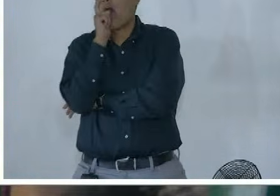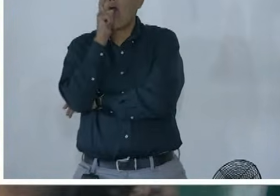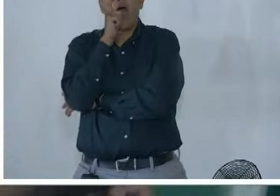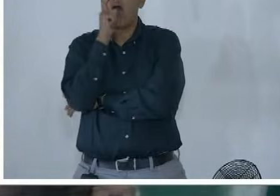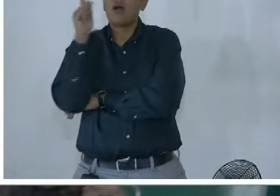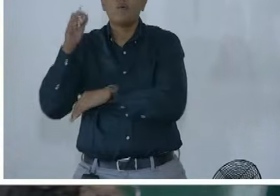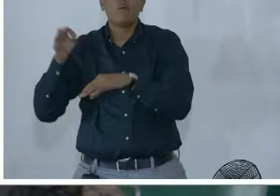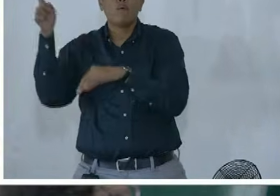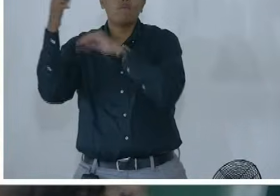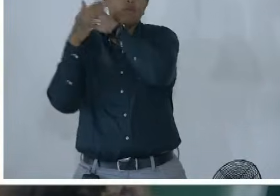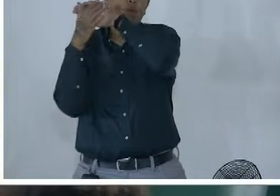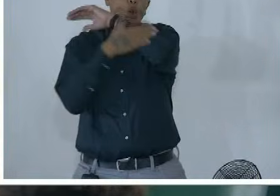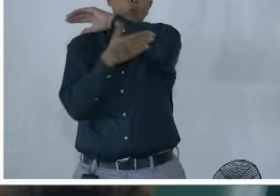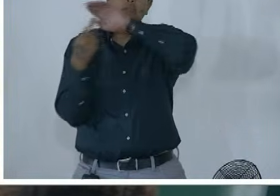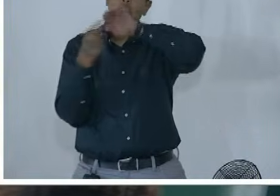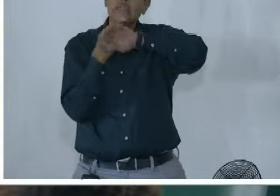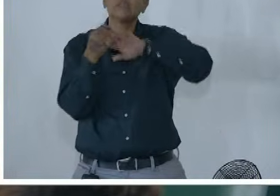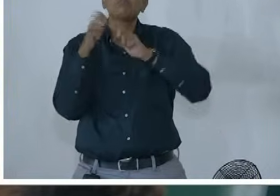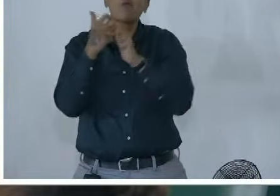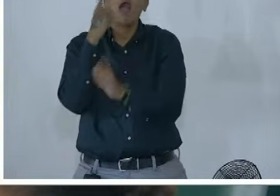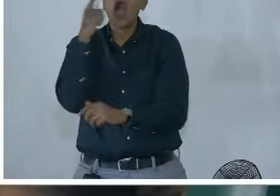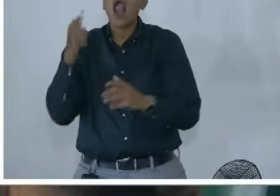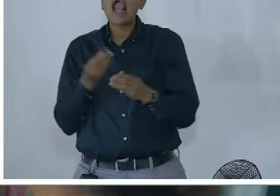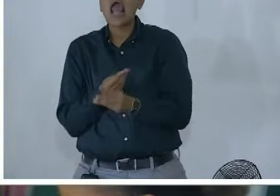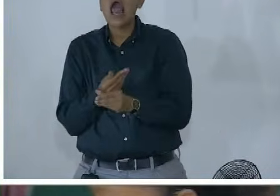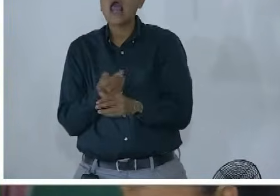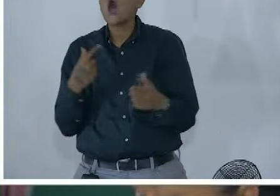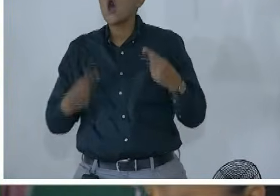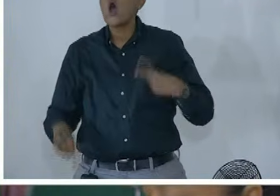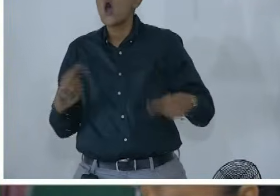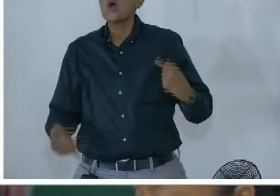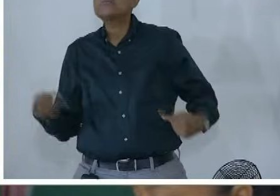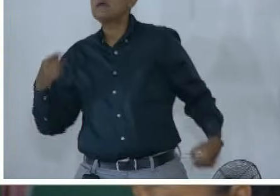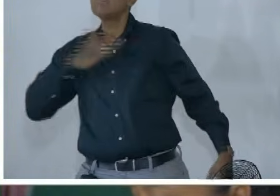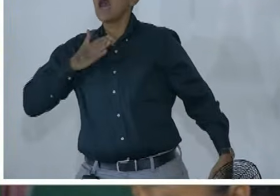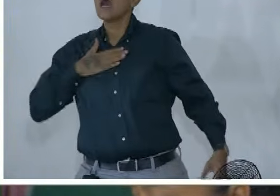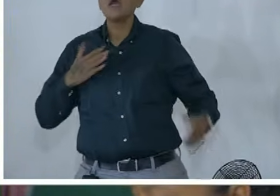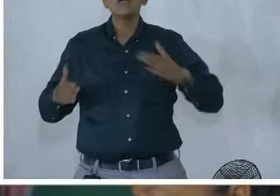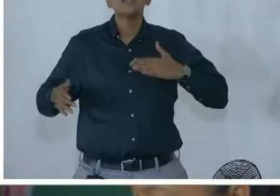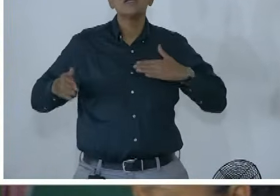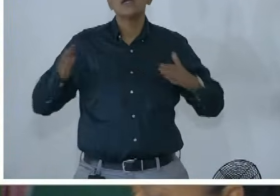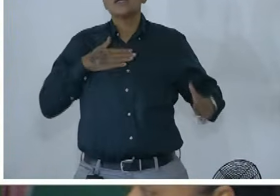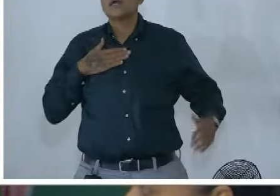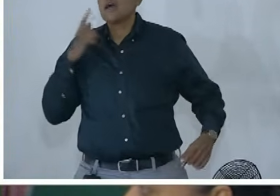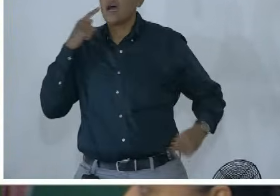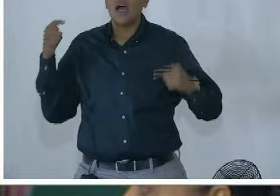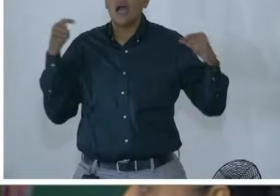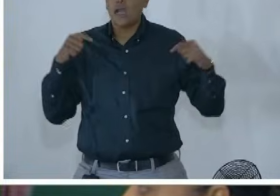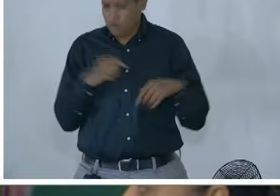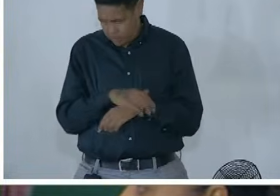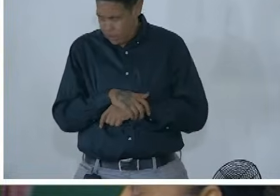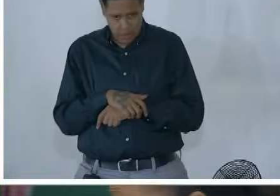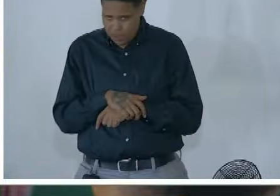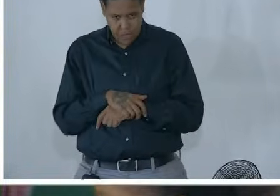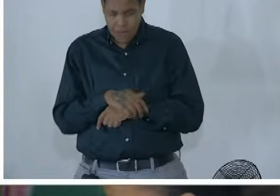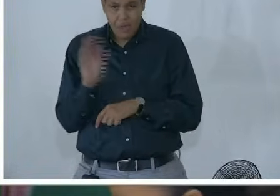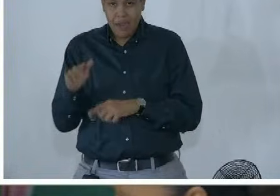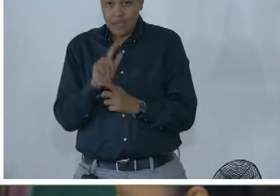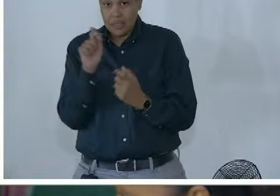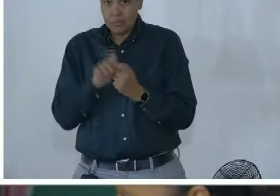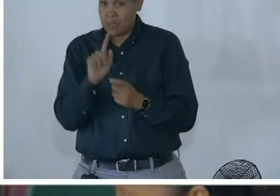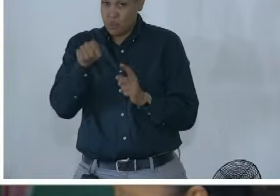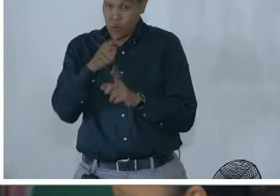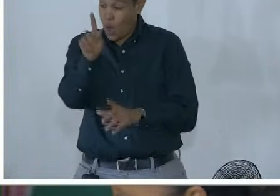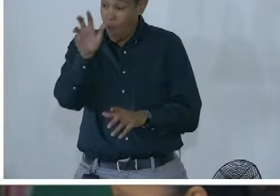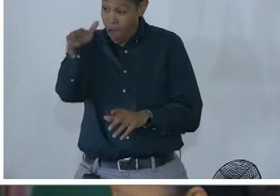courts. These are among the most common matters that come before the courts, particularly where you